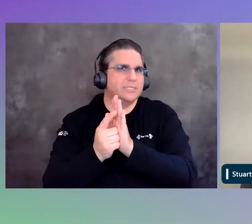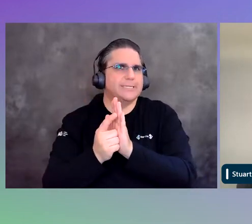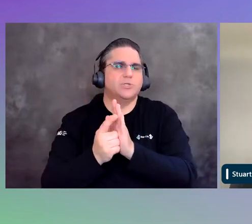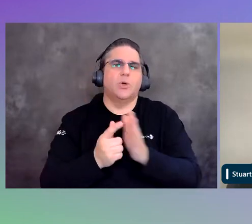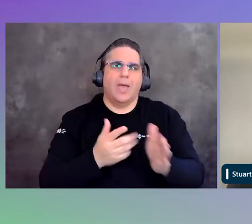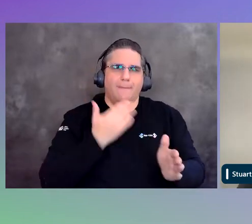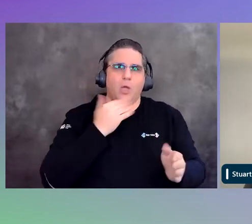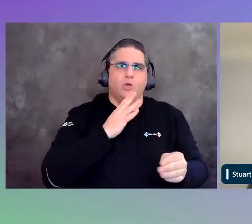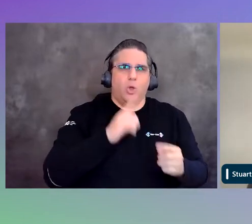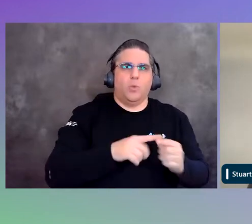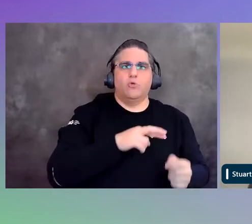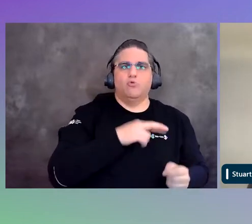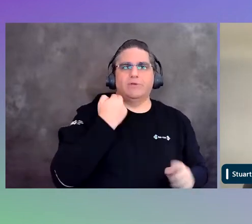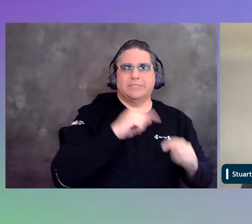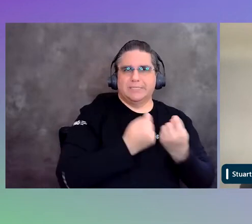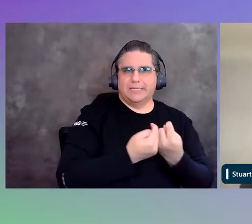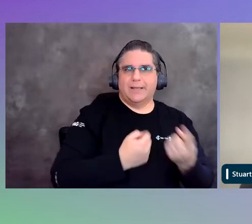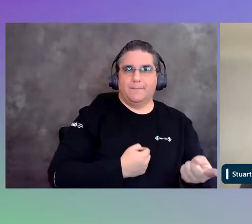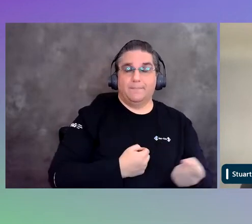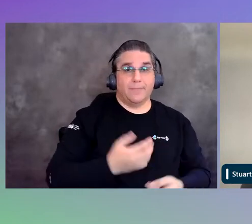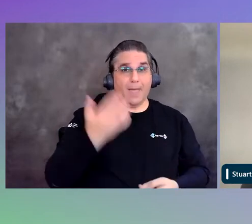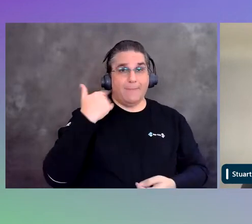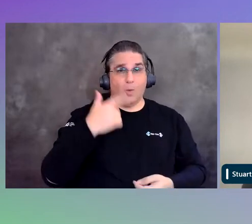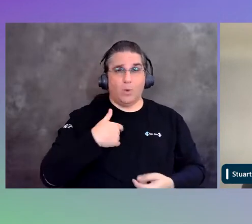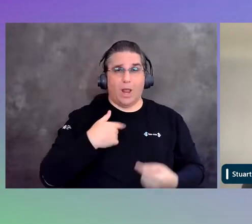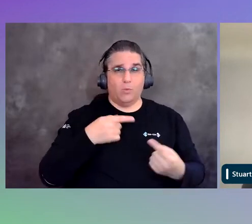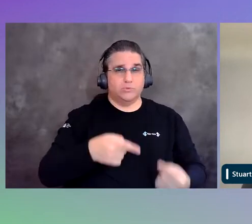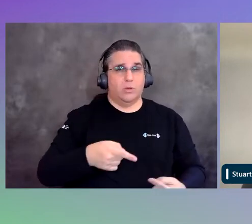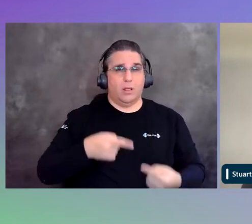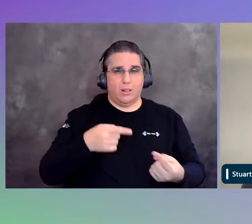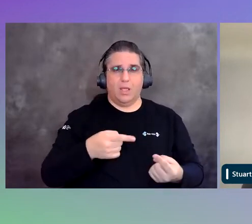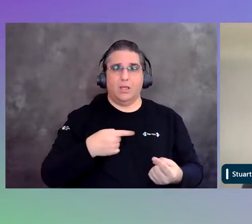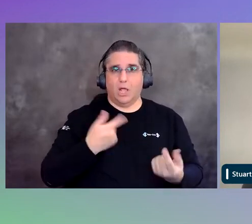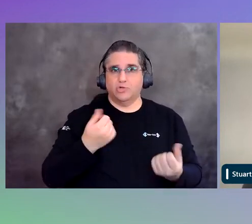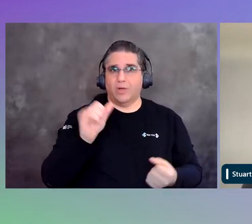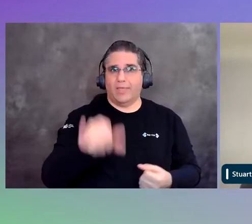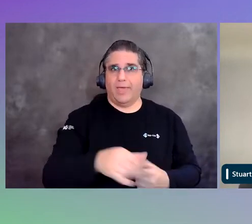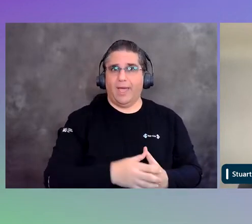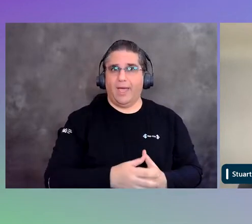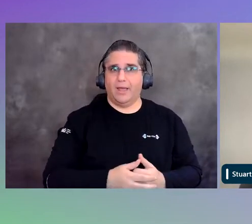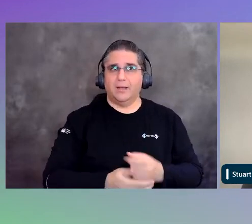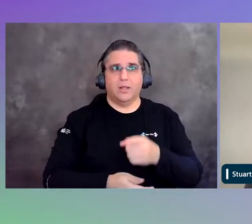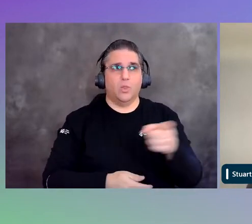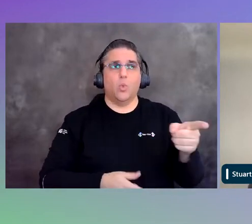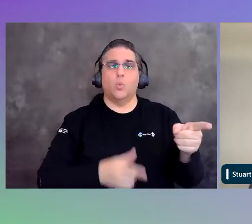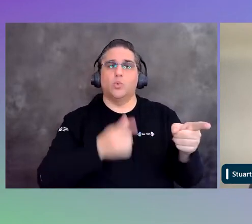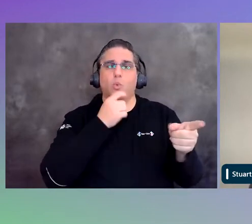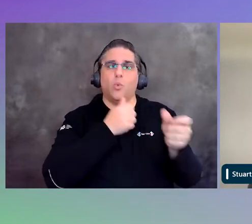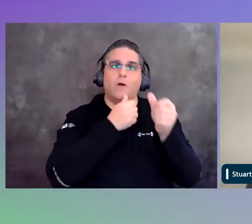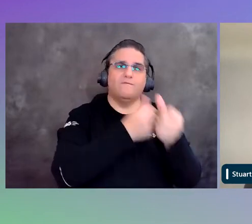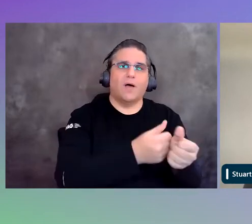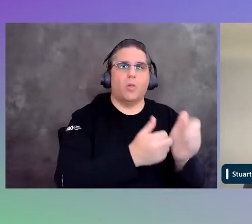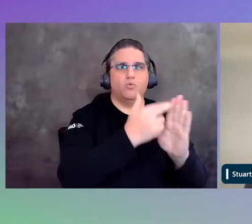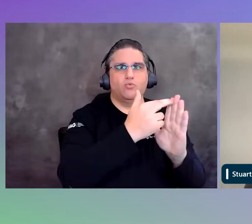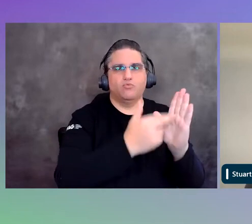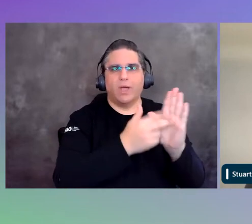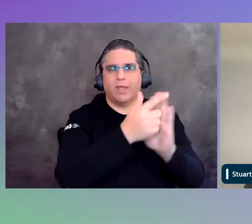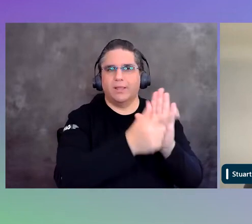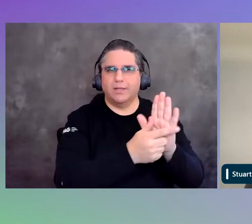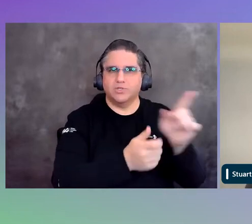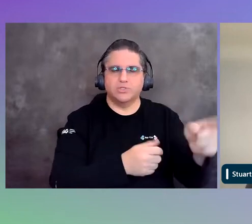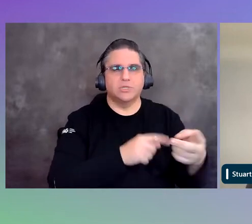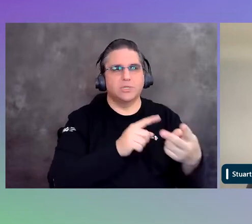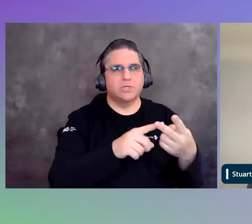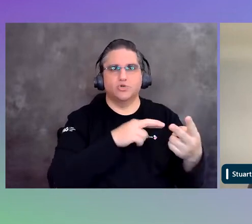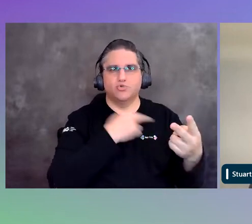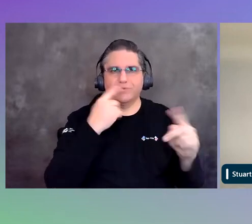That's when I wasn't getting traction, I took that approach. So I went to people that were responsible for regulatory change. I talked to our risk teams and the legal